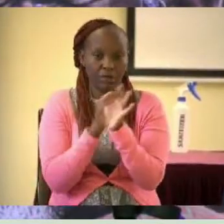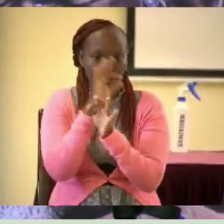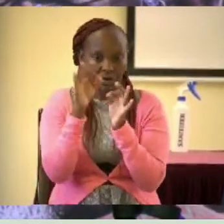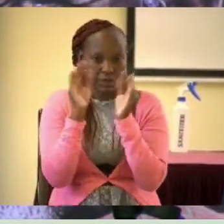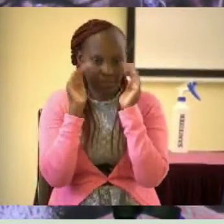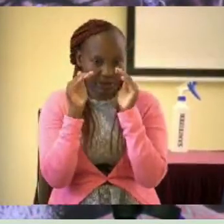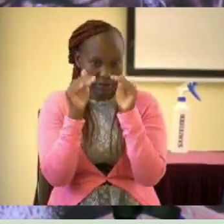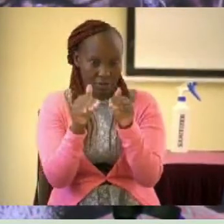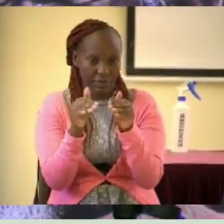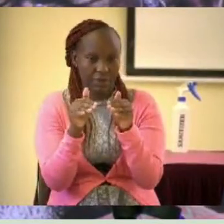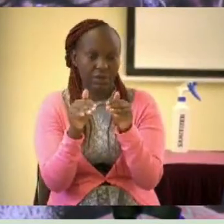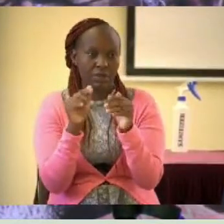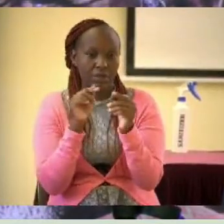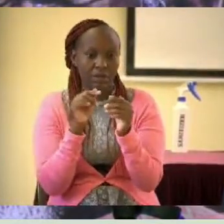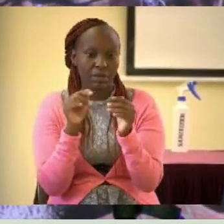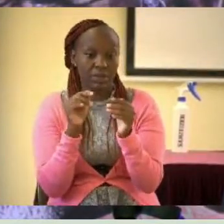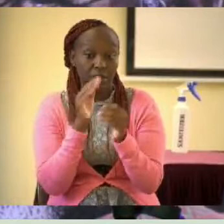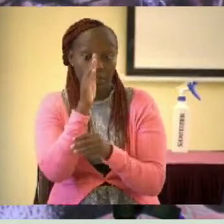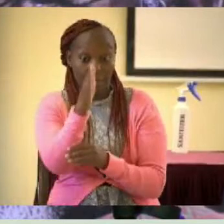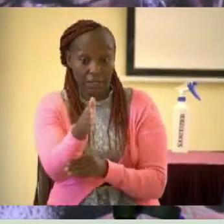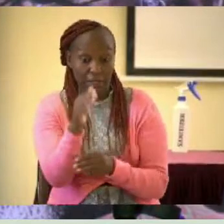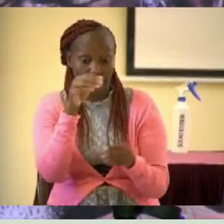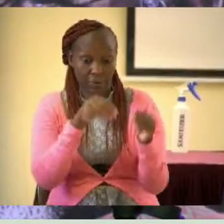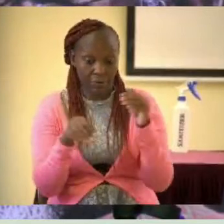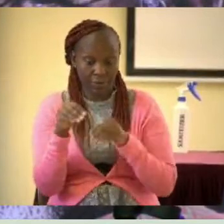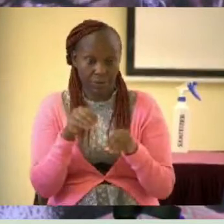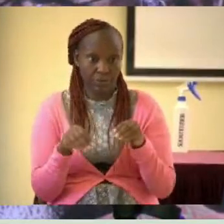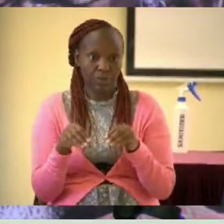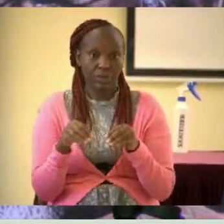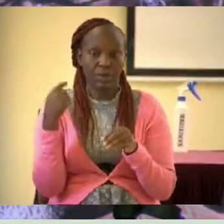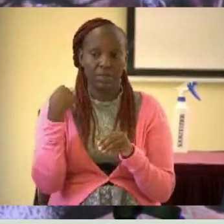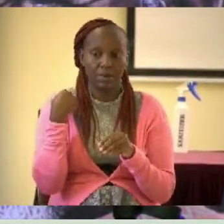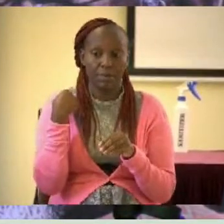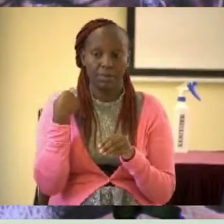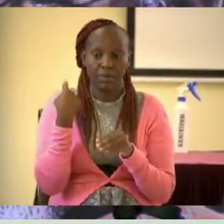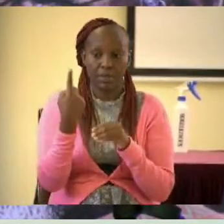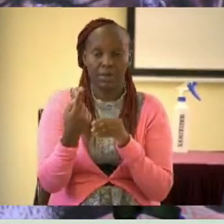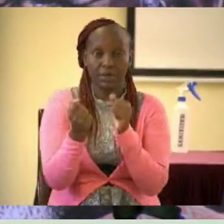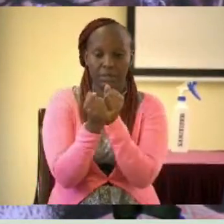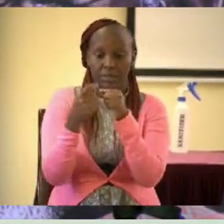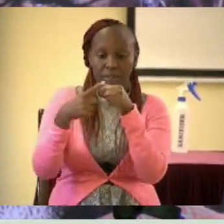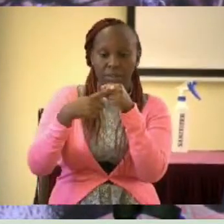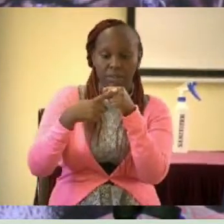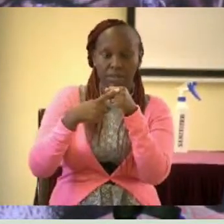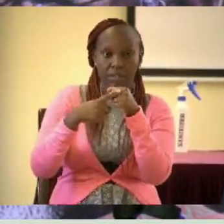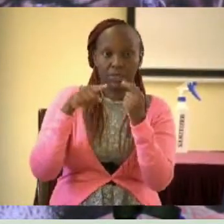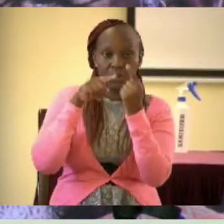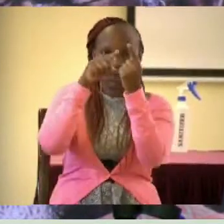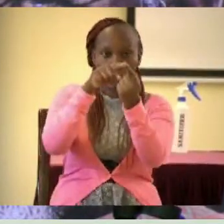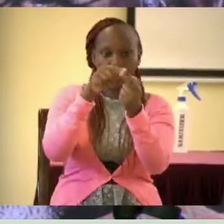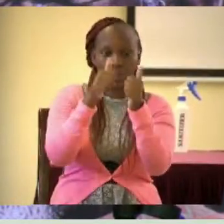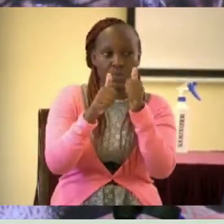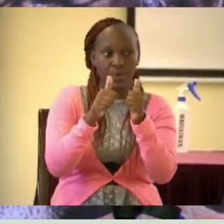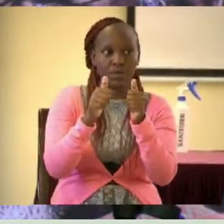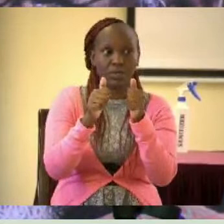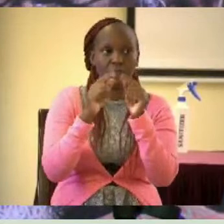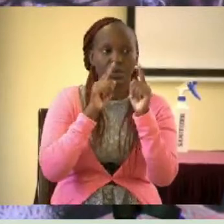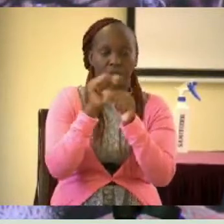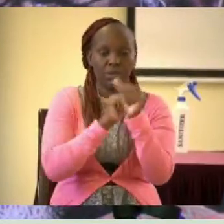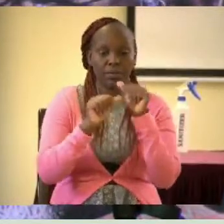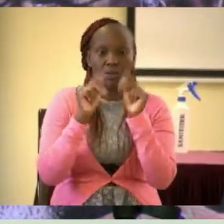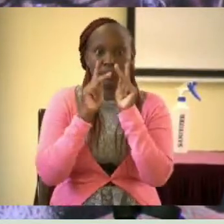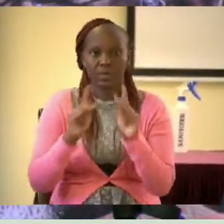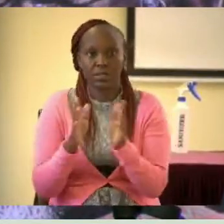work directly contributes to Goal 16, which talks about peace